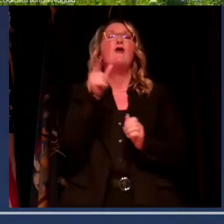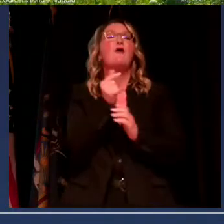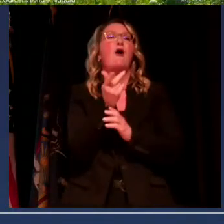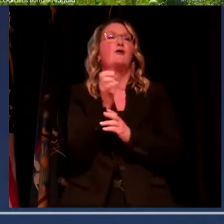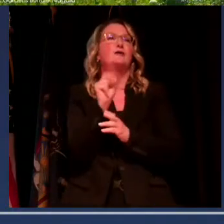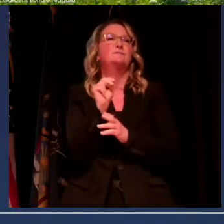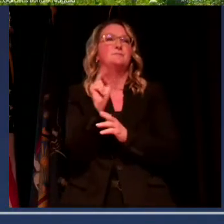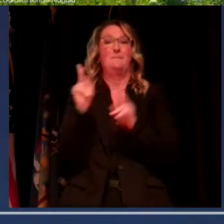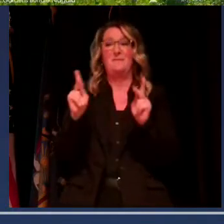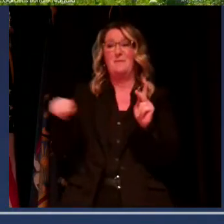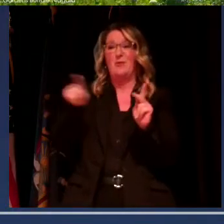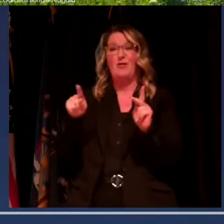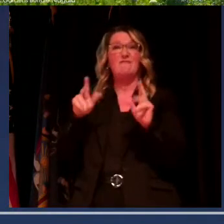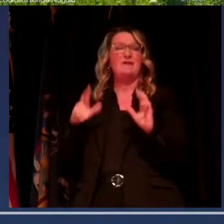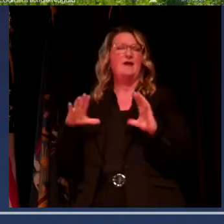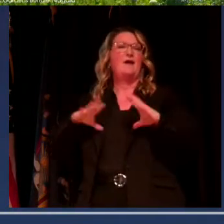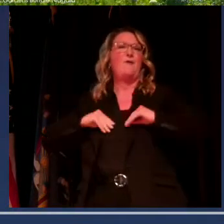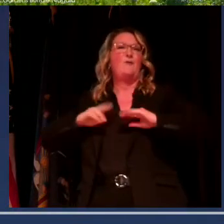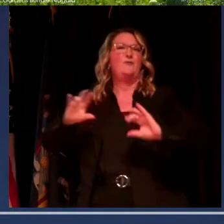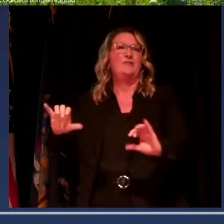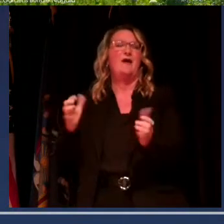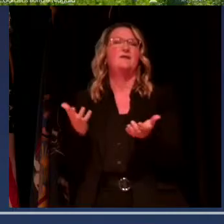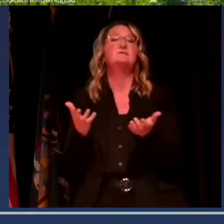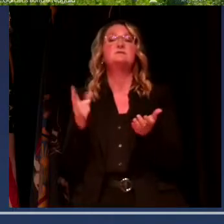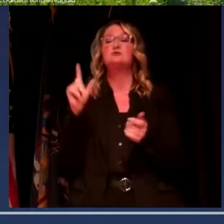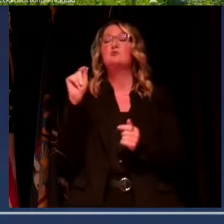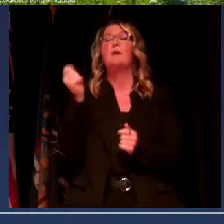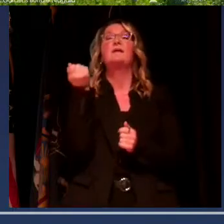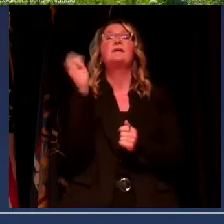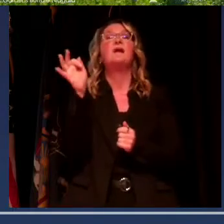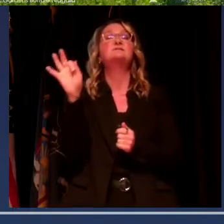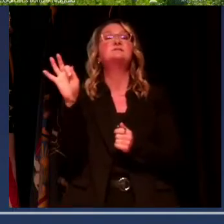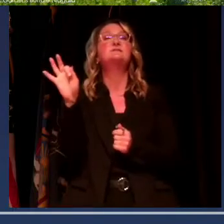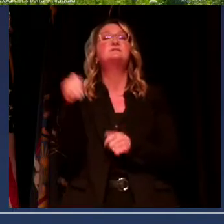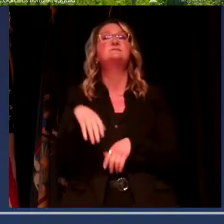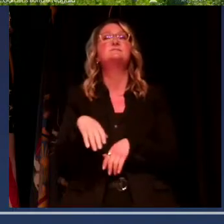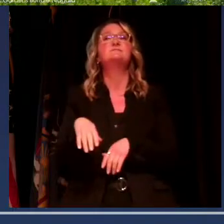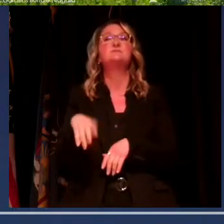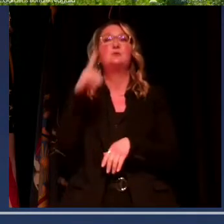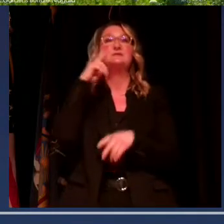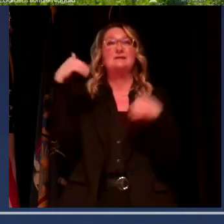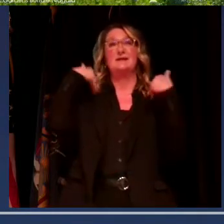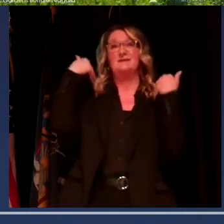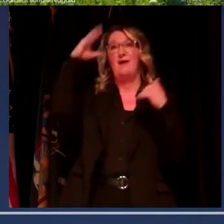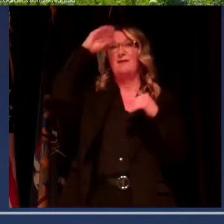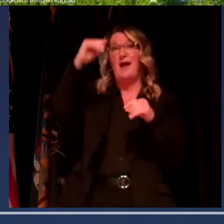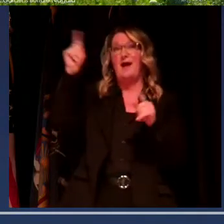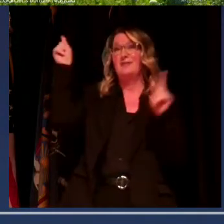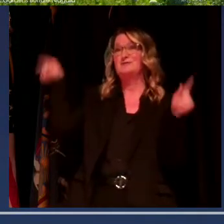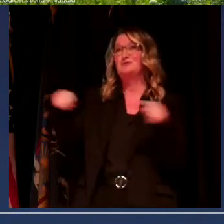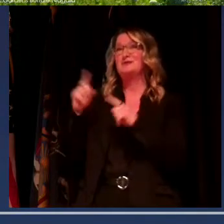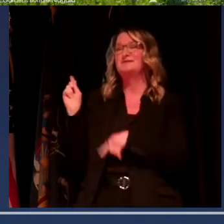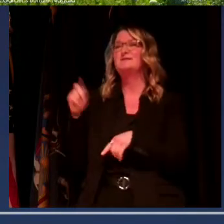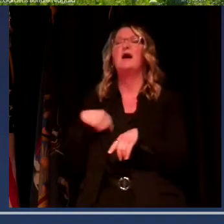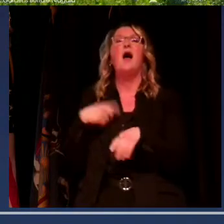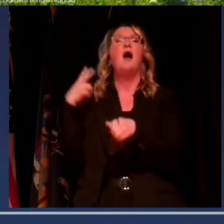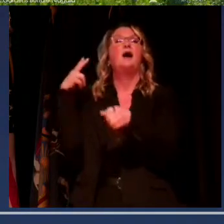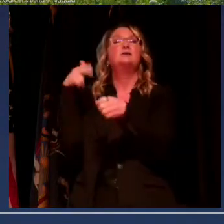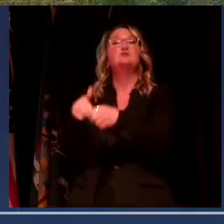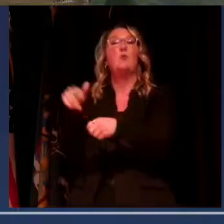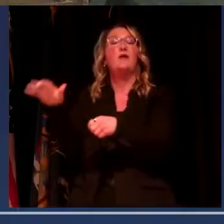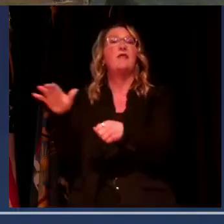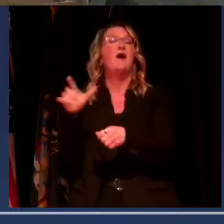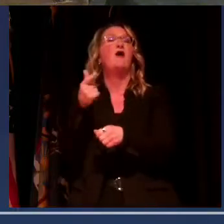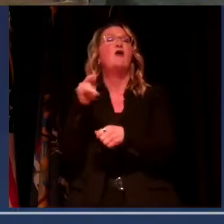Erie County. In 2019, you'll see the young guy on the screen, I joined then Gardens